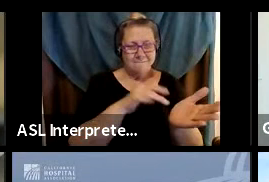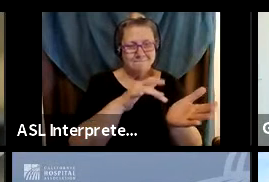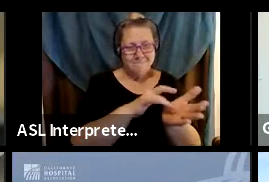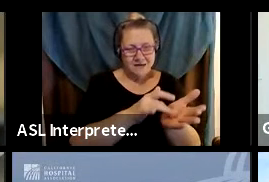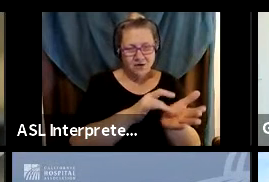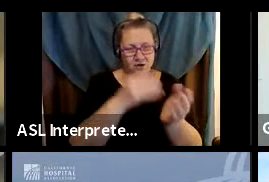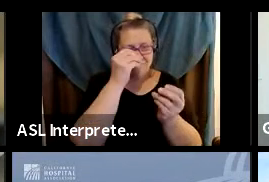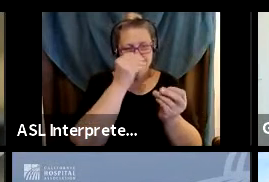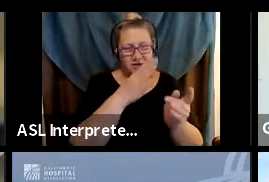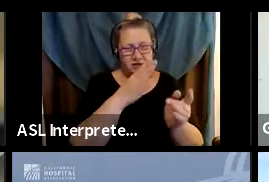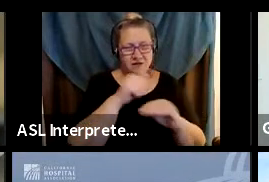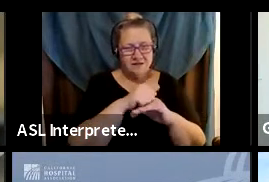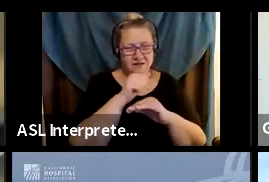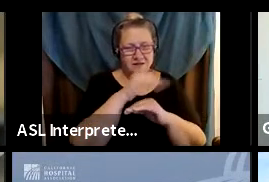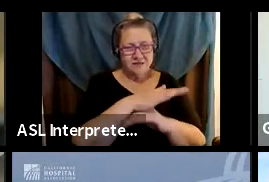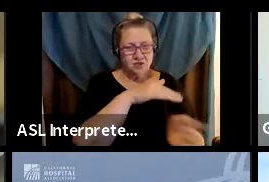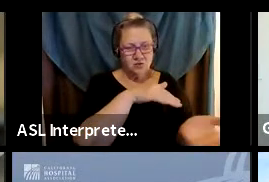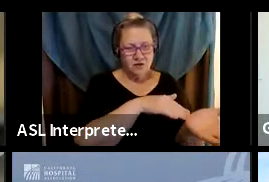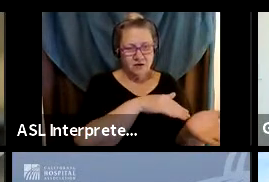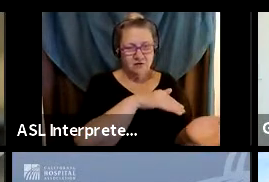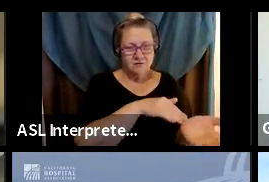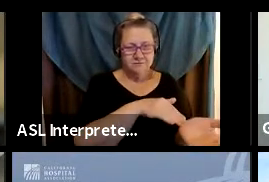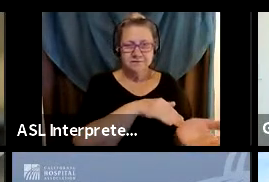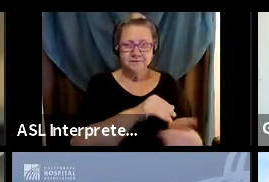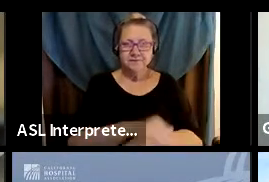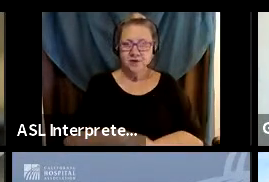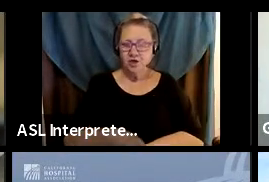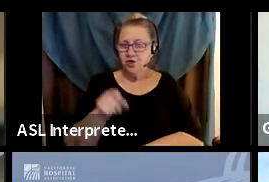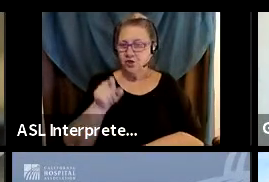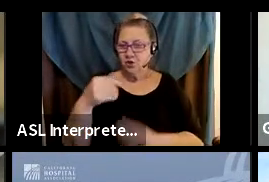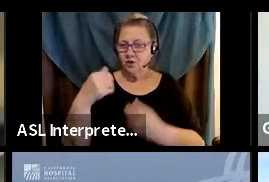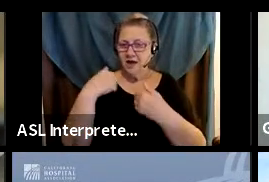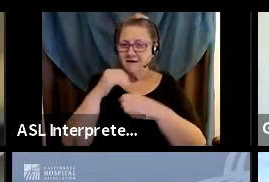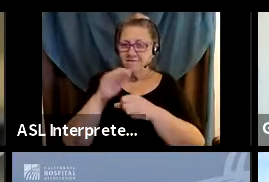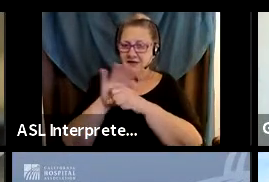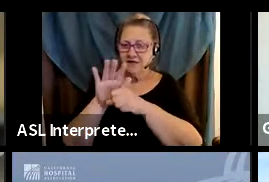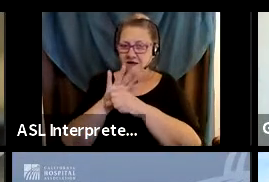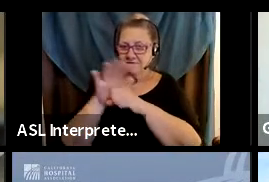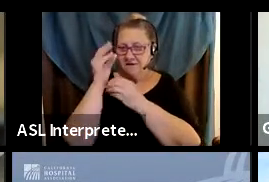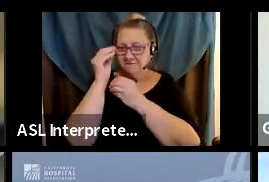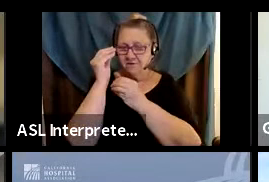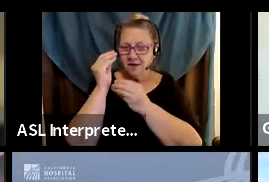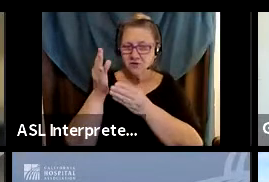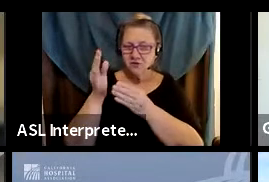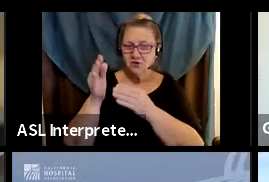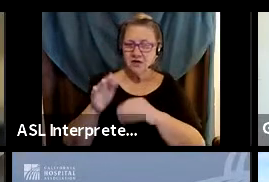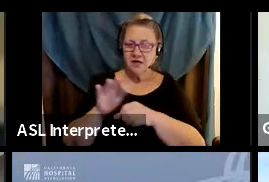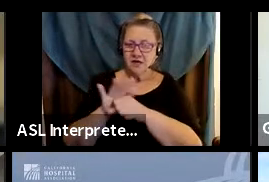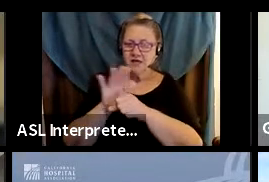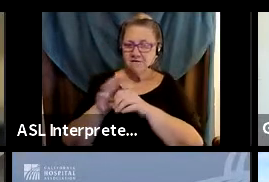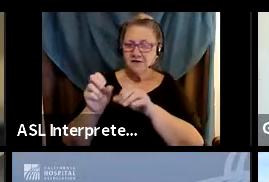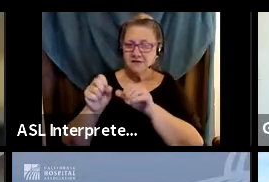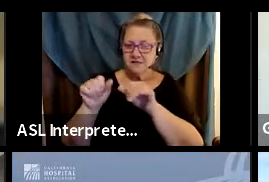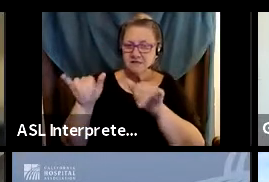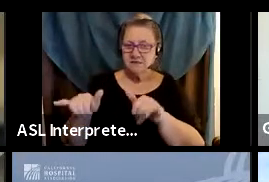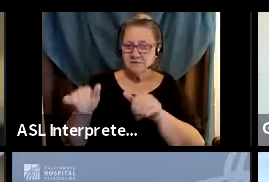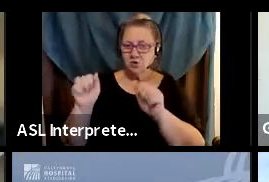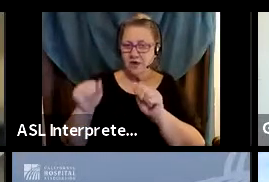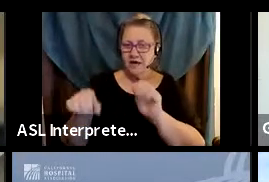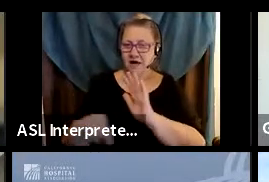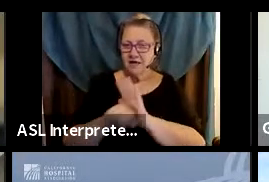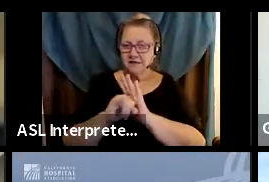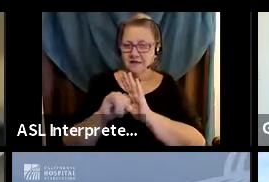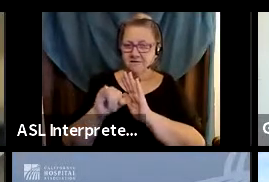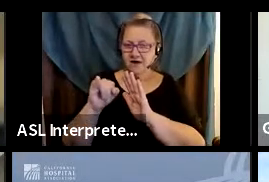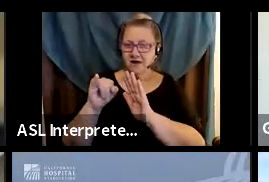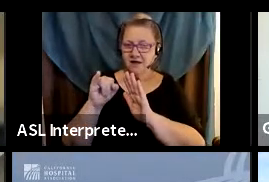enough data from enough large systems that you feel that you could identify trends like what identified,